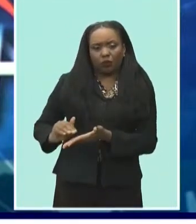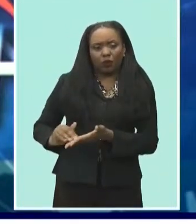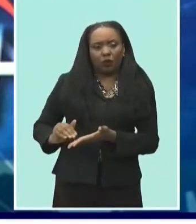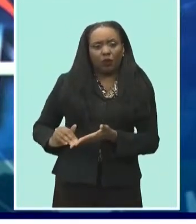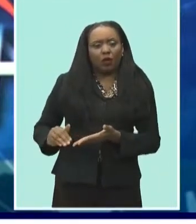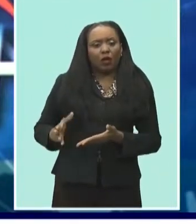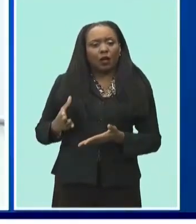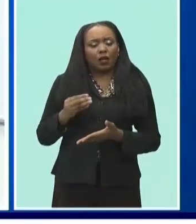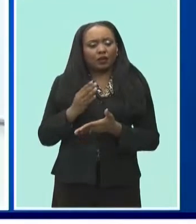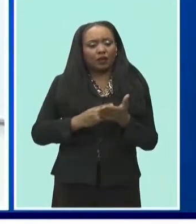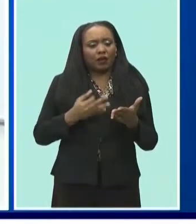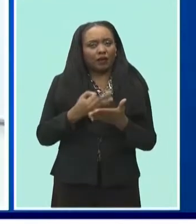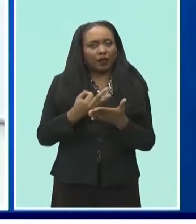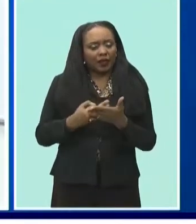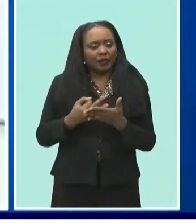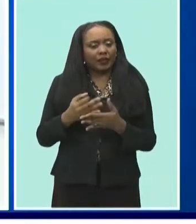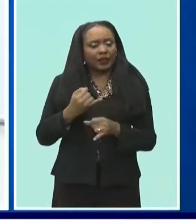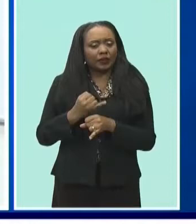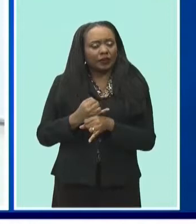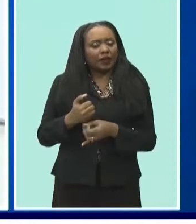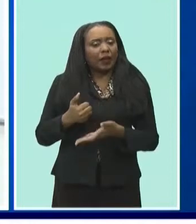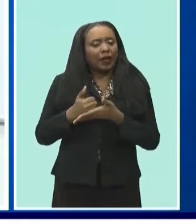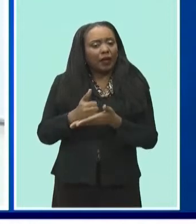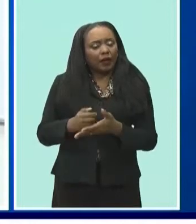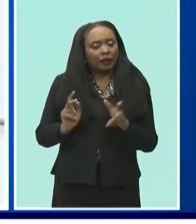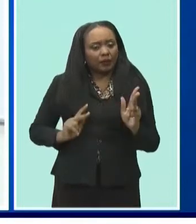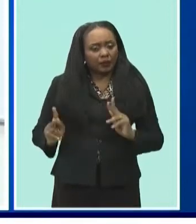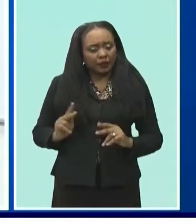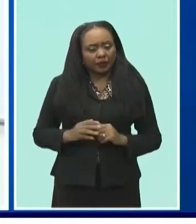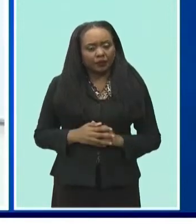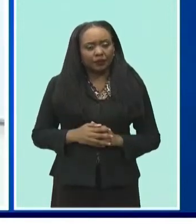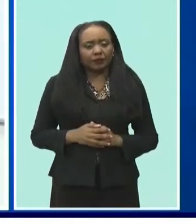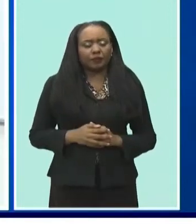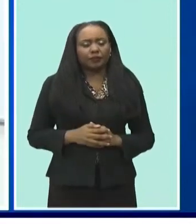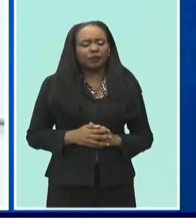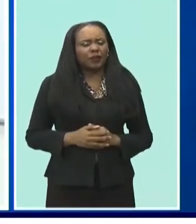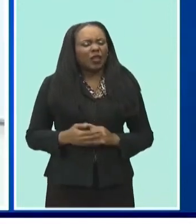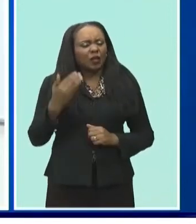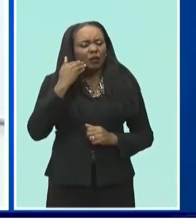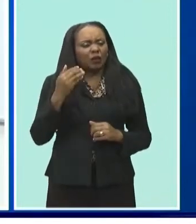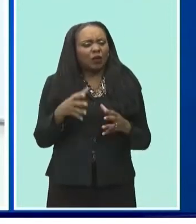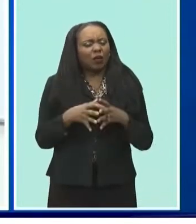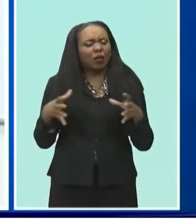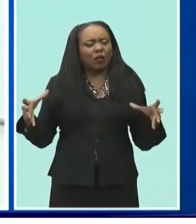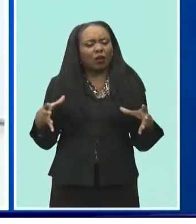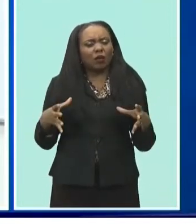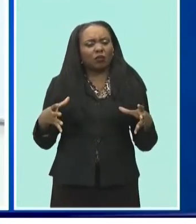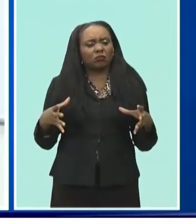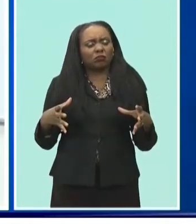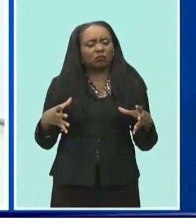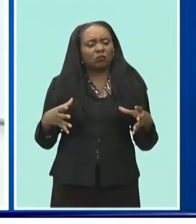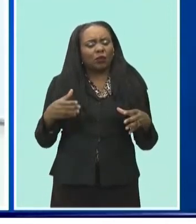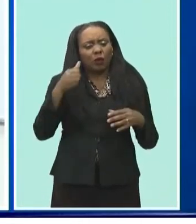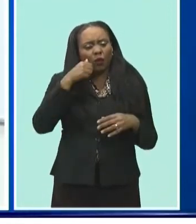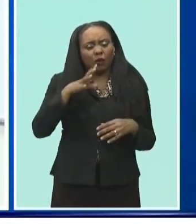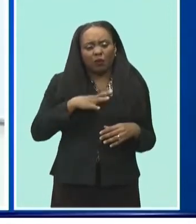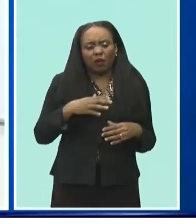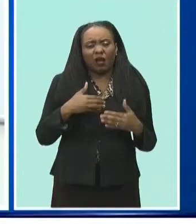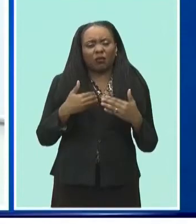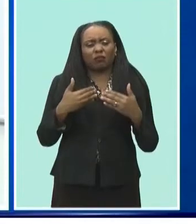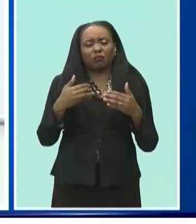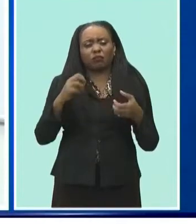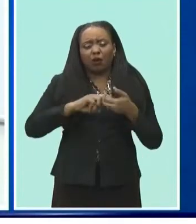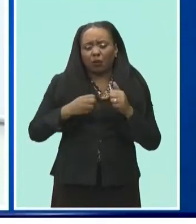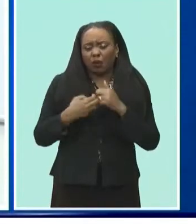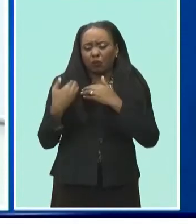exercise. We know for a long time now that women across Barbados have been under severe financial duress. I